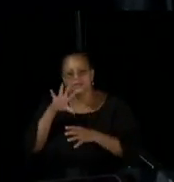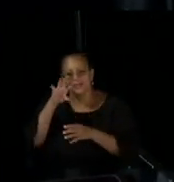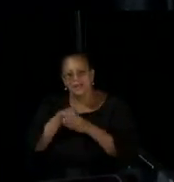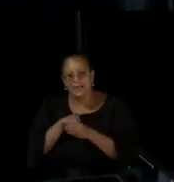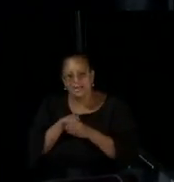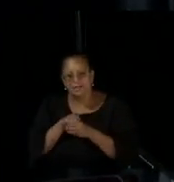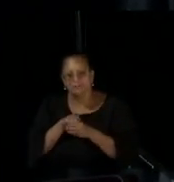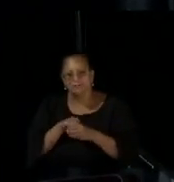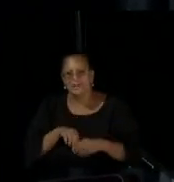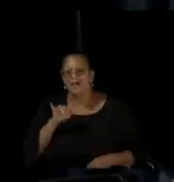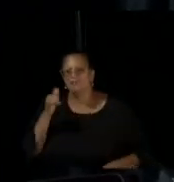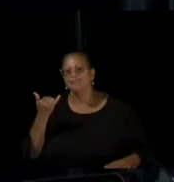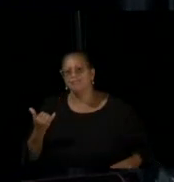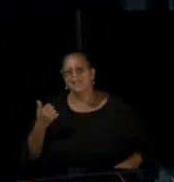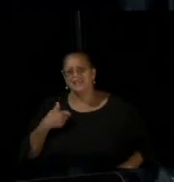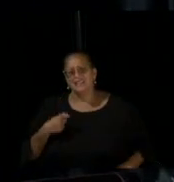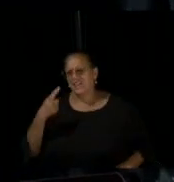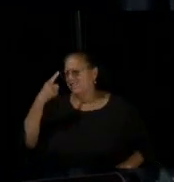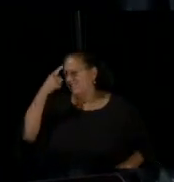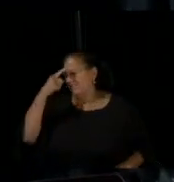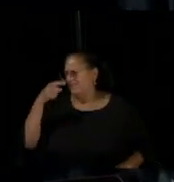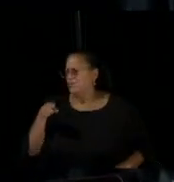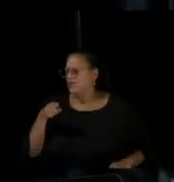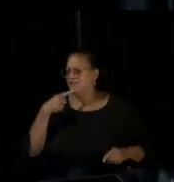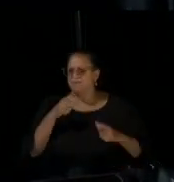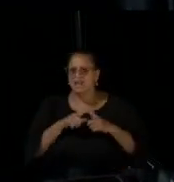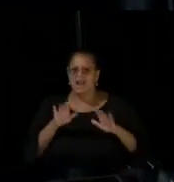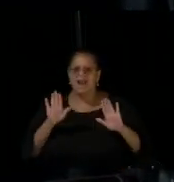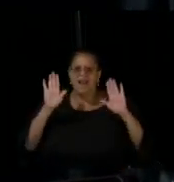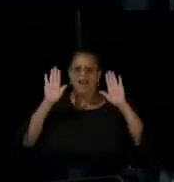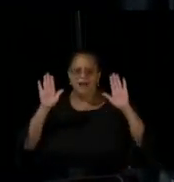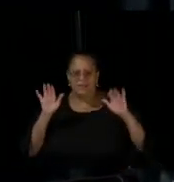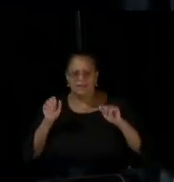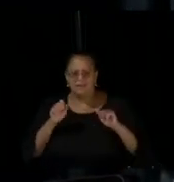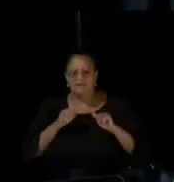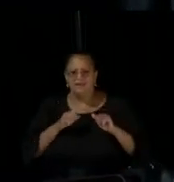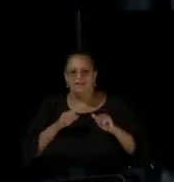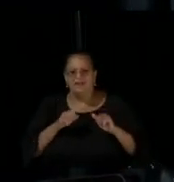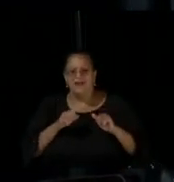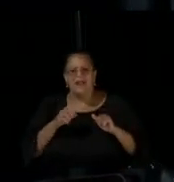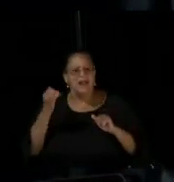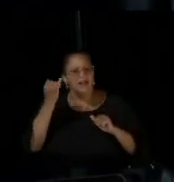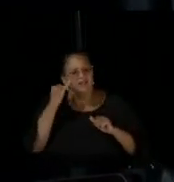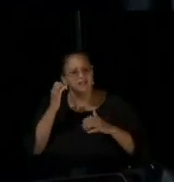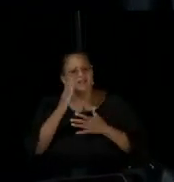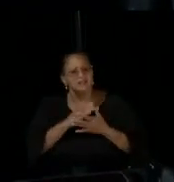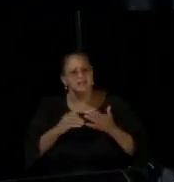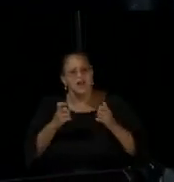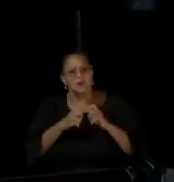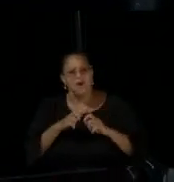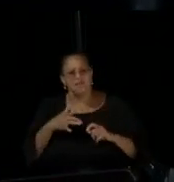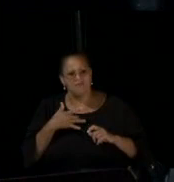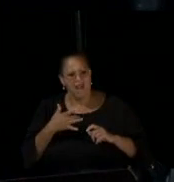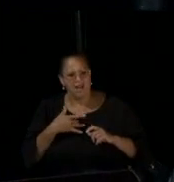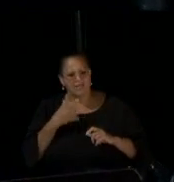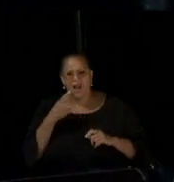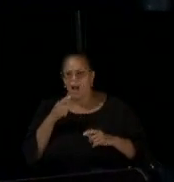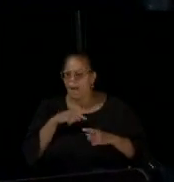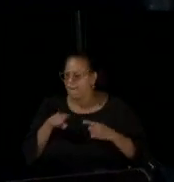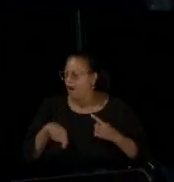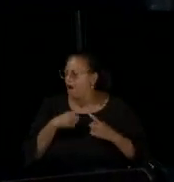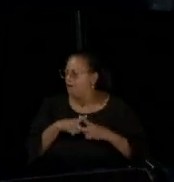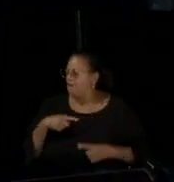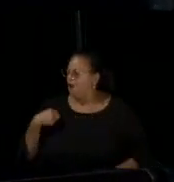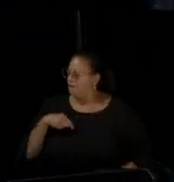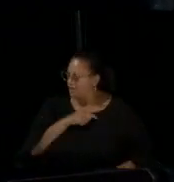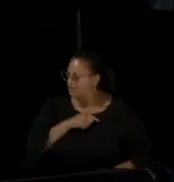think about that. Wouldn't it be epic, absolutely epic, if someone felt this way about each and every one of